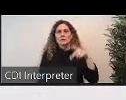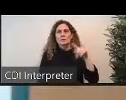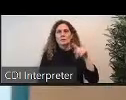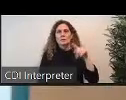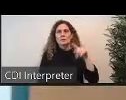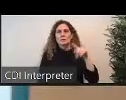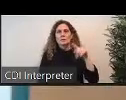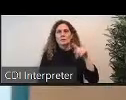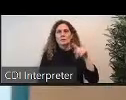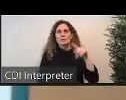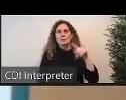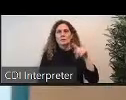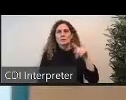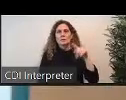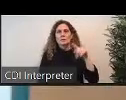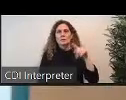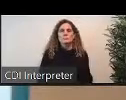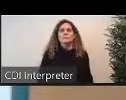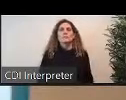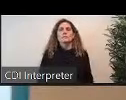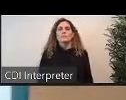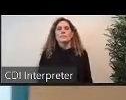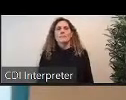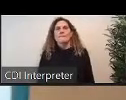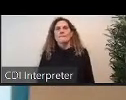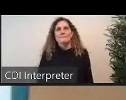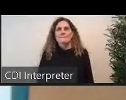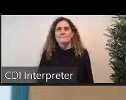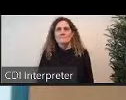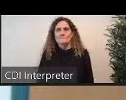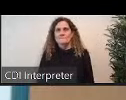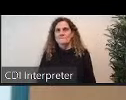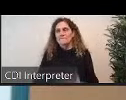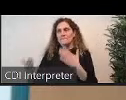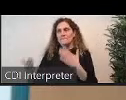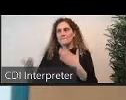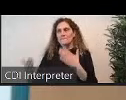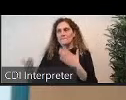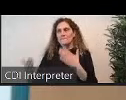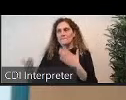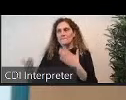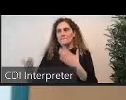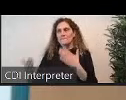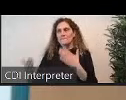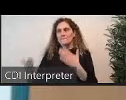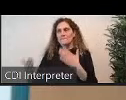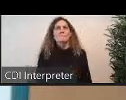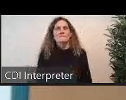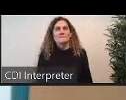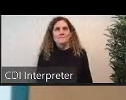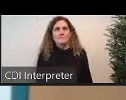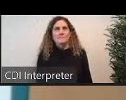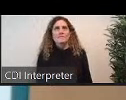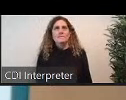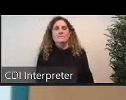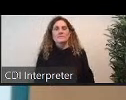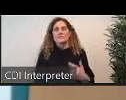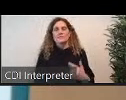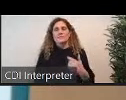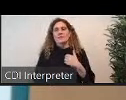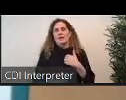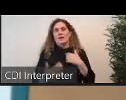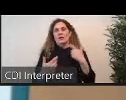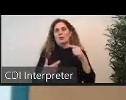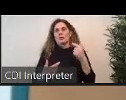Thank you very much, Sydney. It's my pleasure to join you today from the Greenfield Health Department. As I start out today, I just wanted to